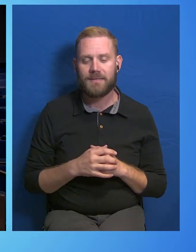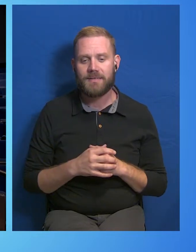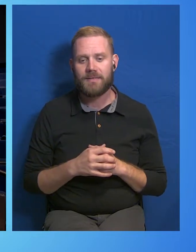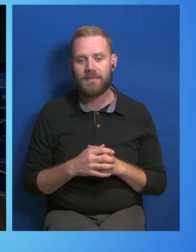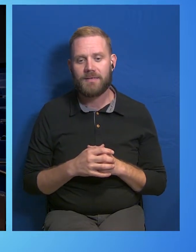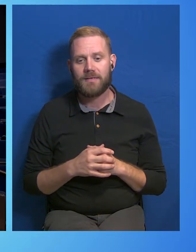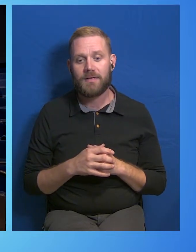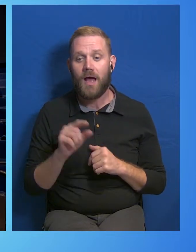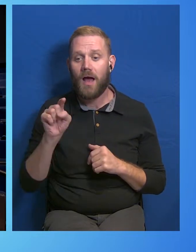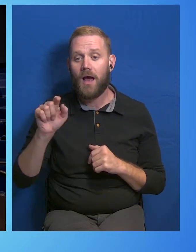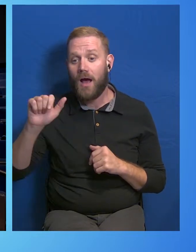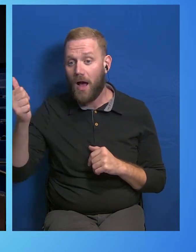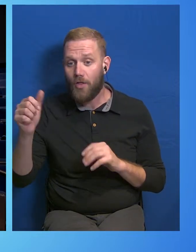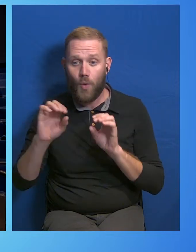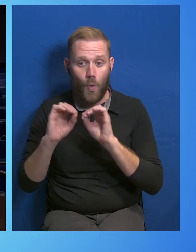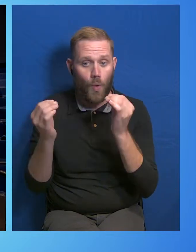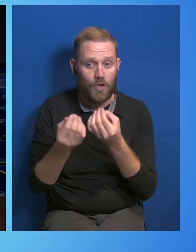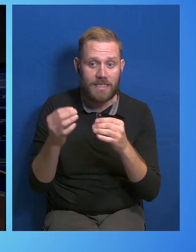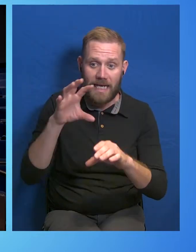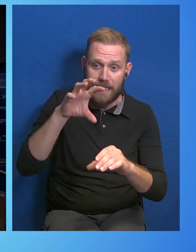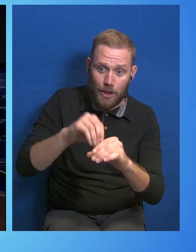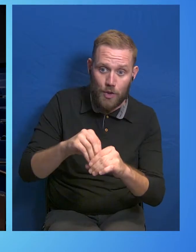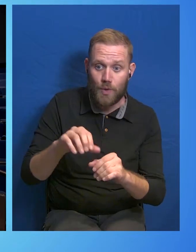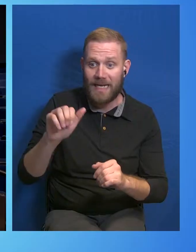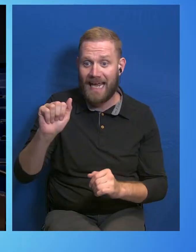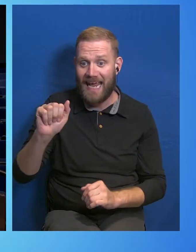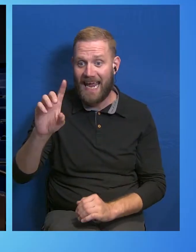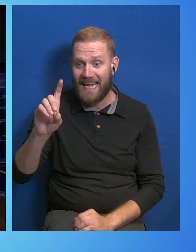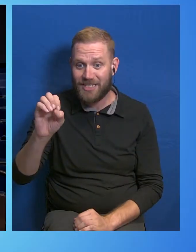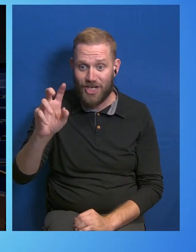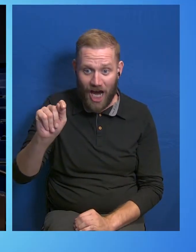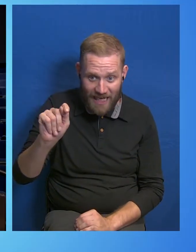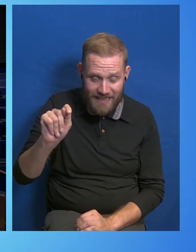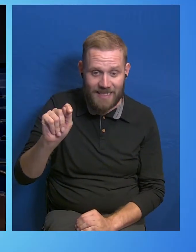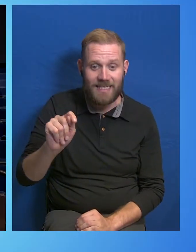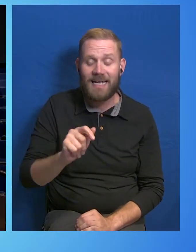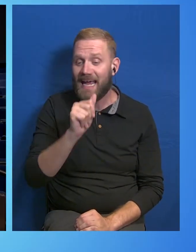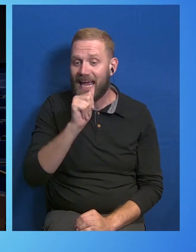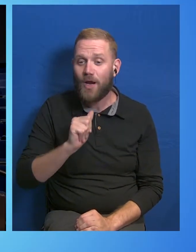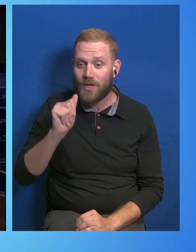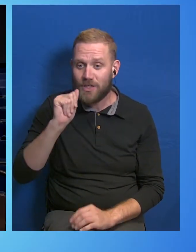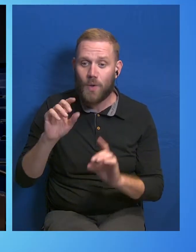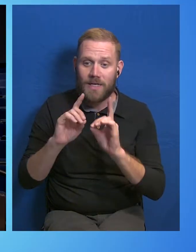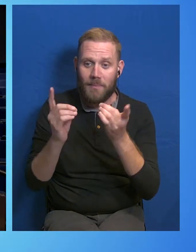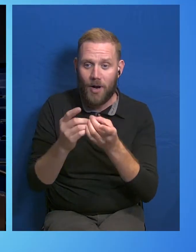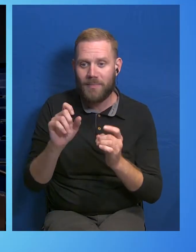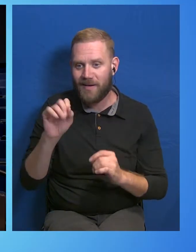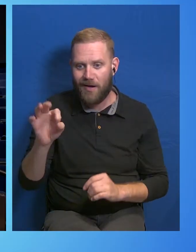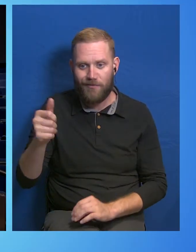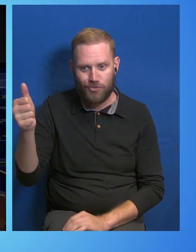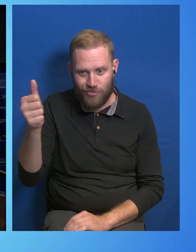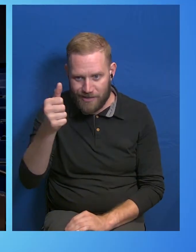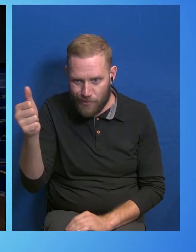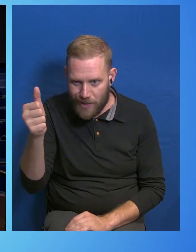So other organizations would include ADOT, the Arizona Department of Transportation.